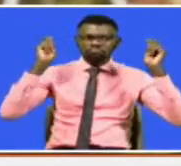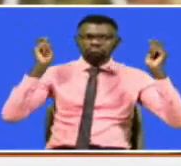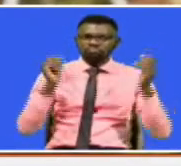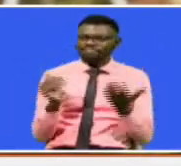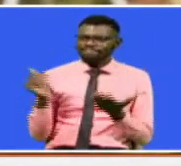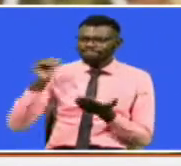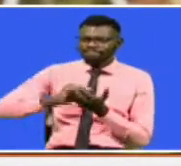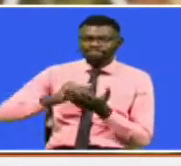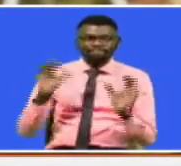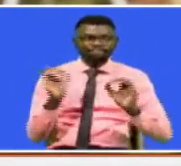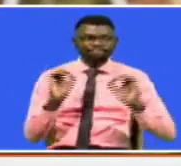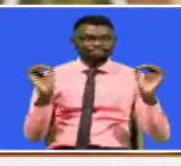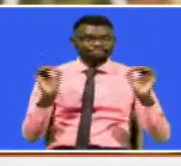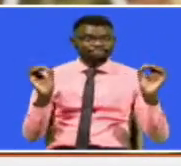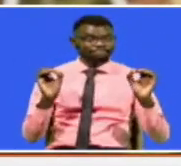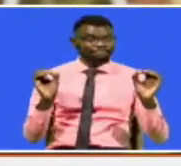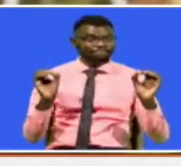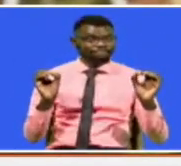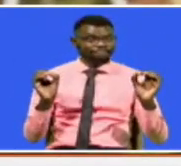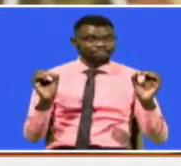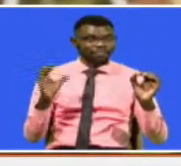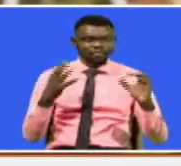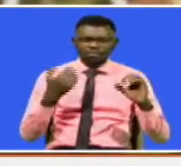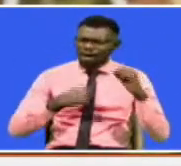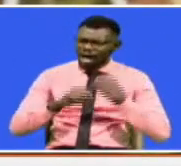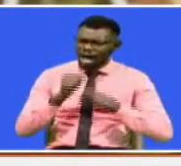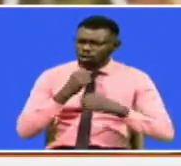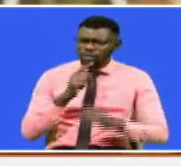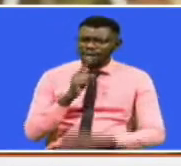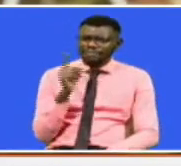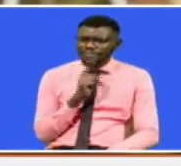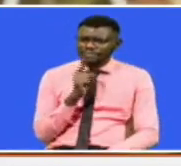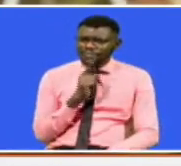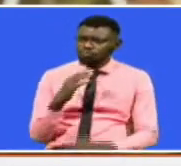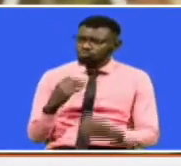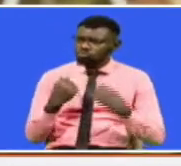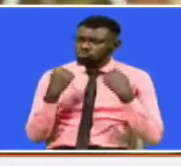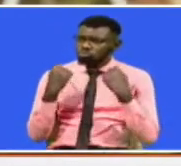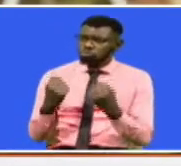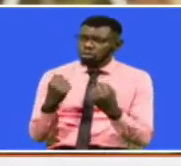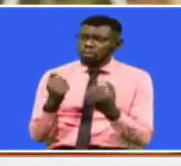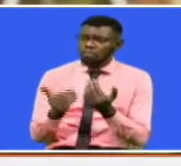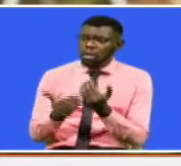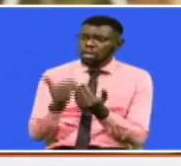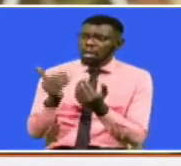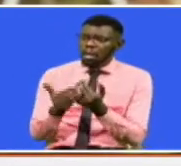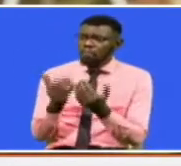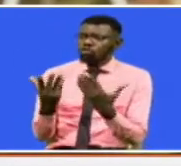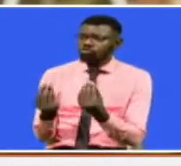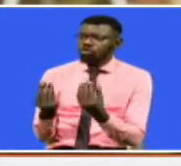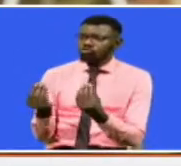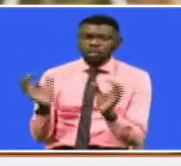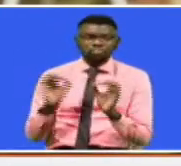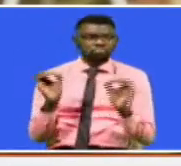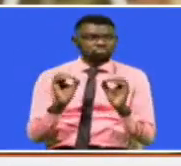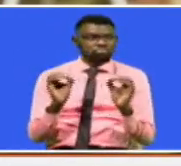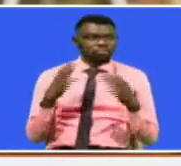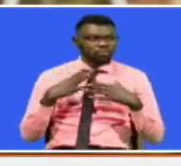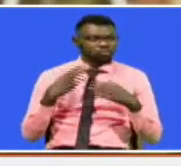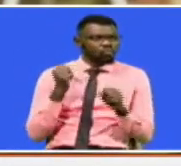Because as a leader, you have to be able to take bold action. It's not just about pandering to people's whims. Mm-hmm. And if people refuse to